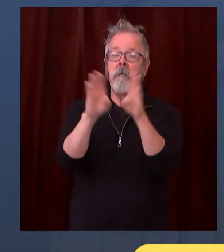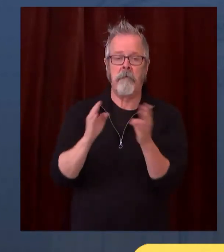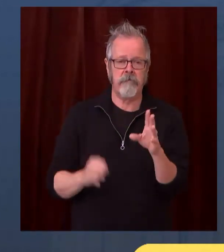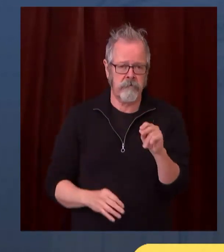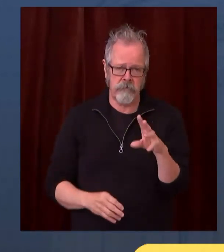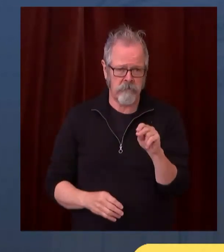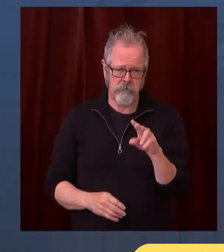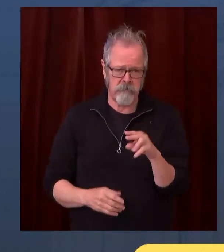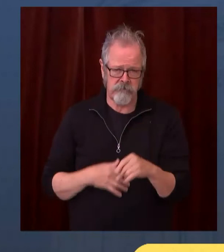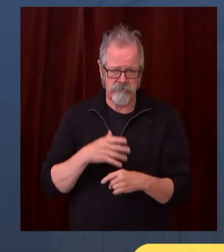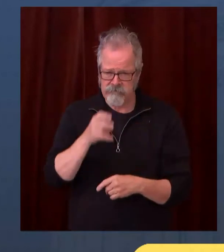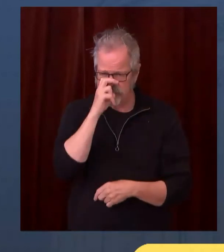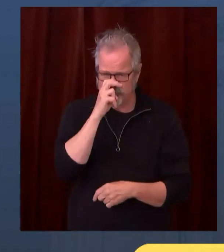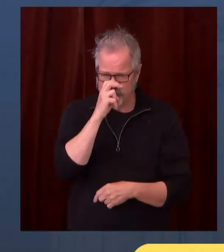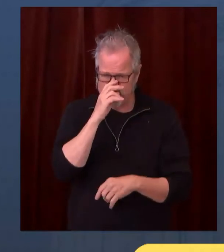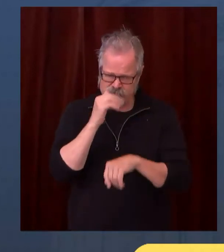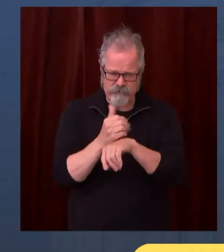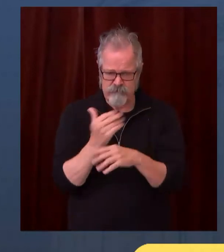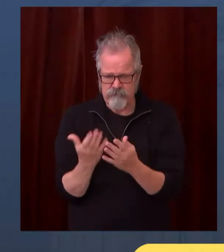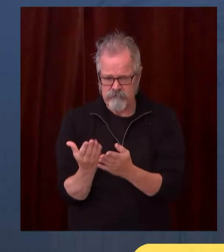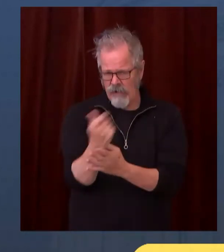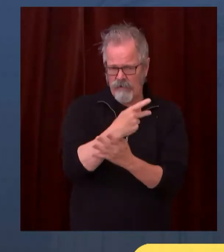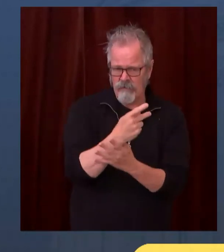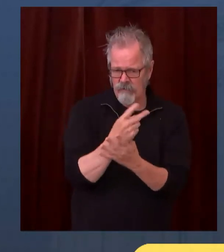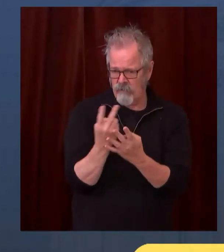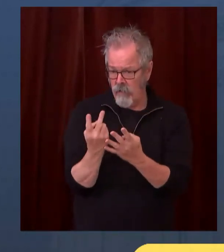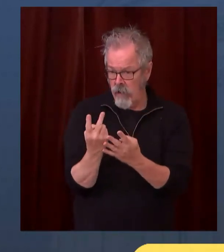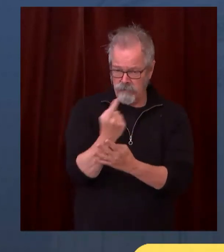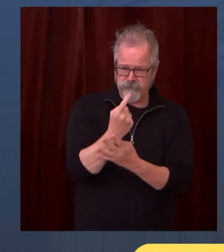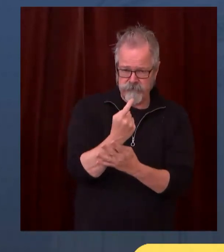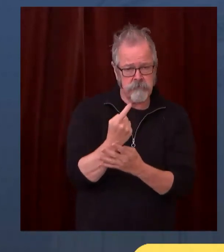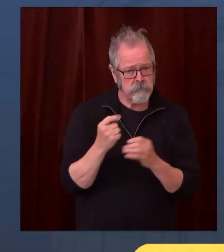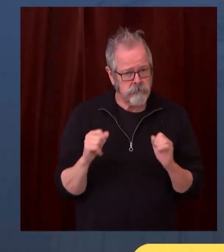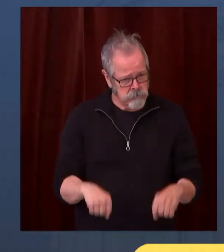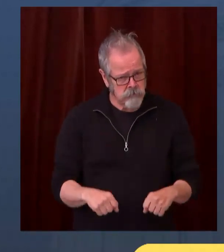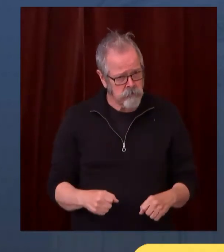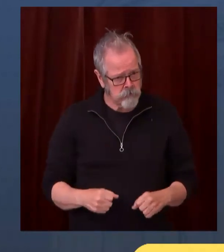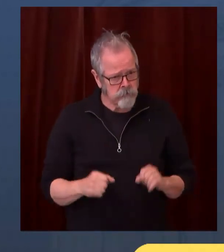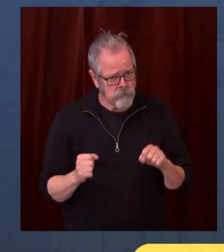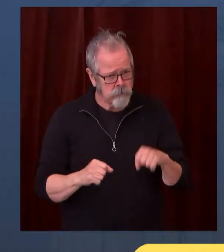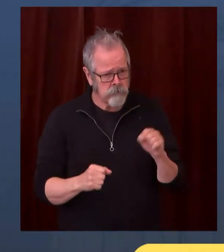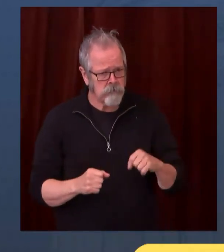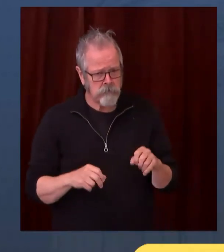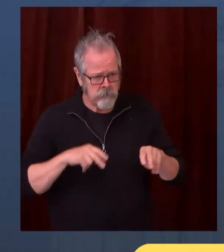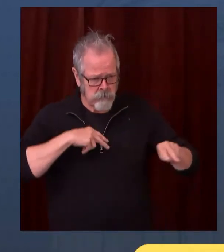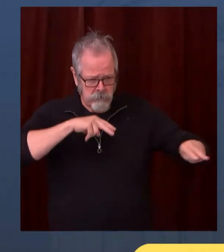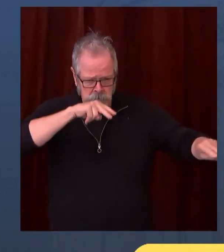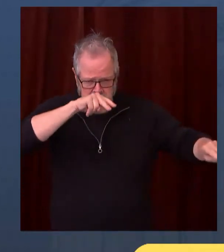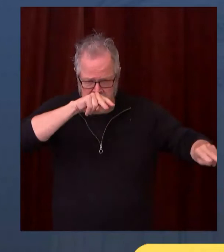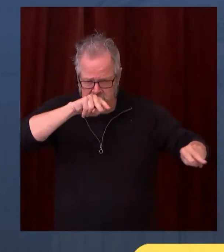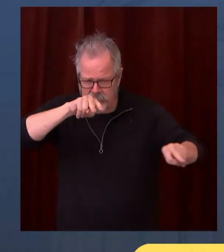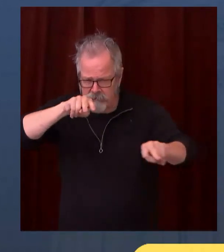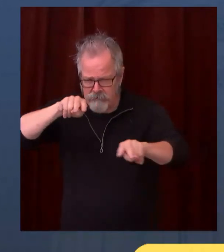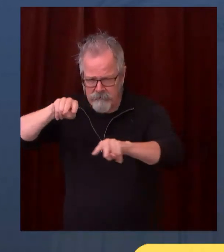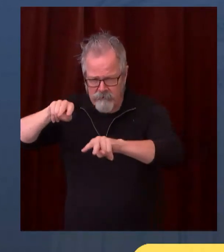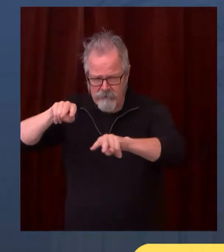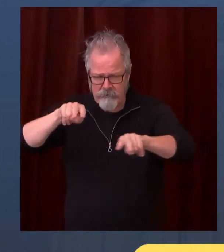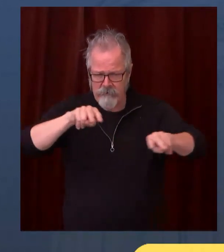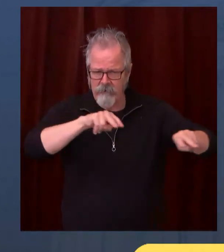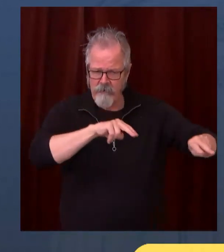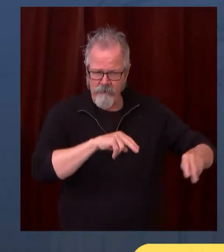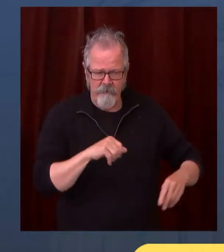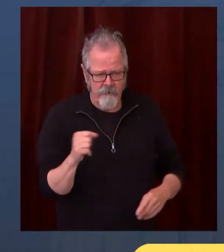a lot of hoops in addition to being in the same phase your county is in to allow